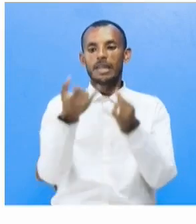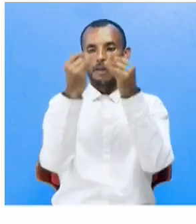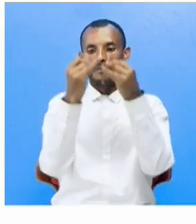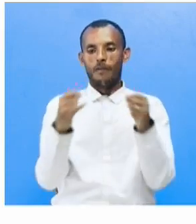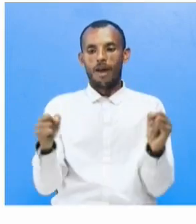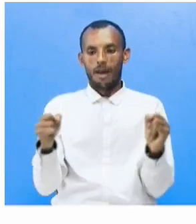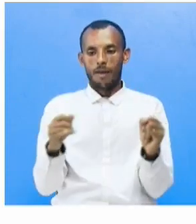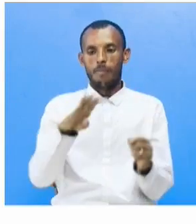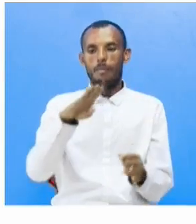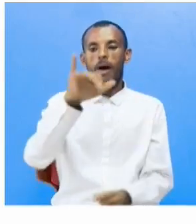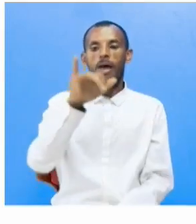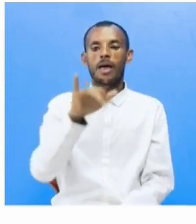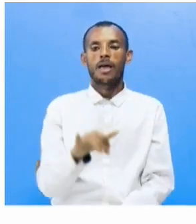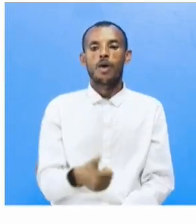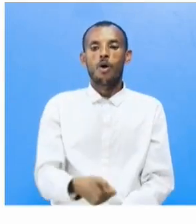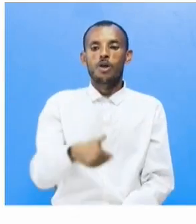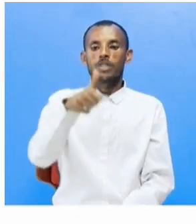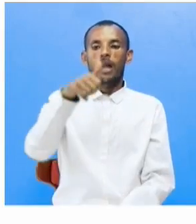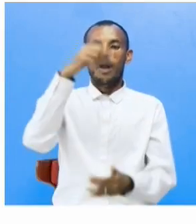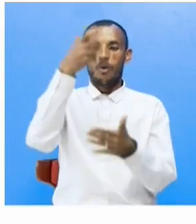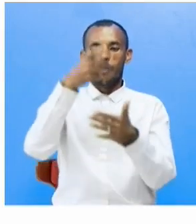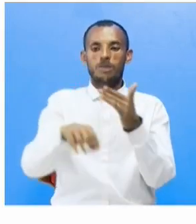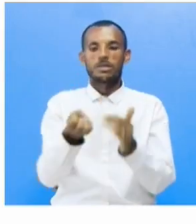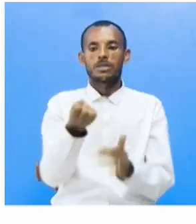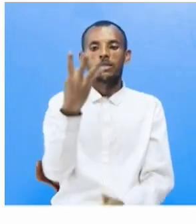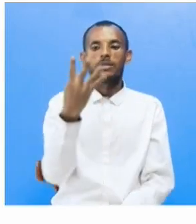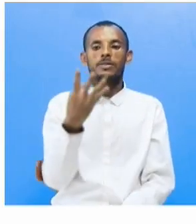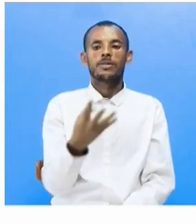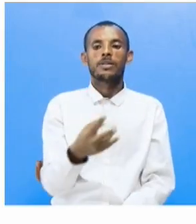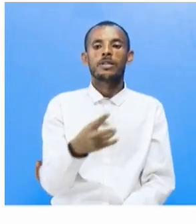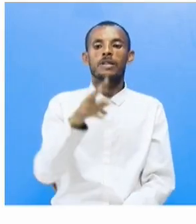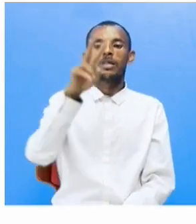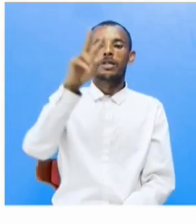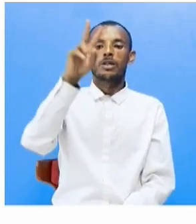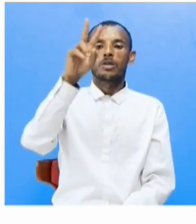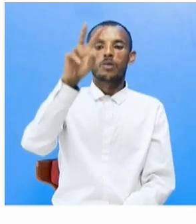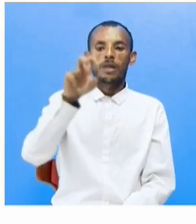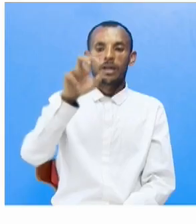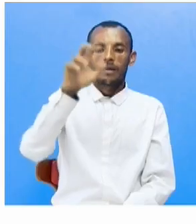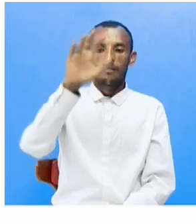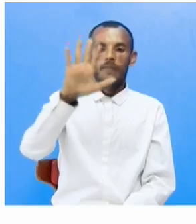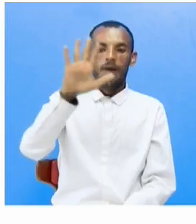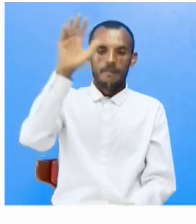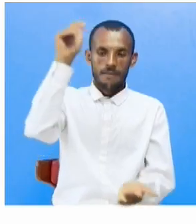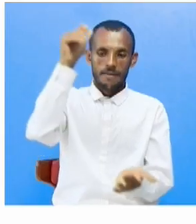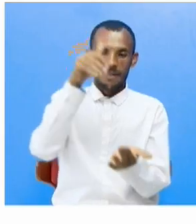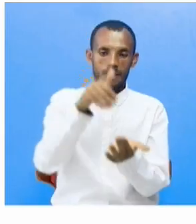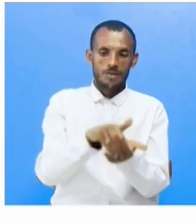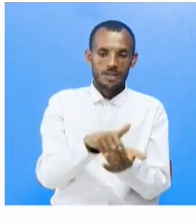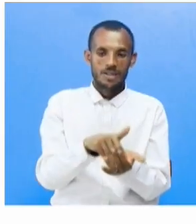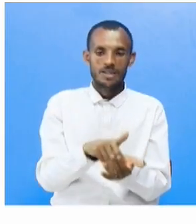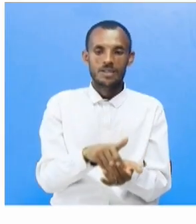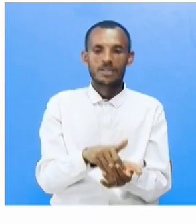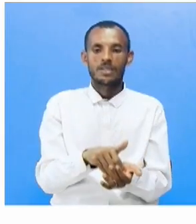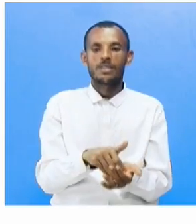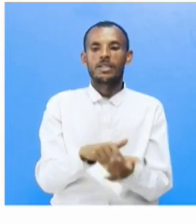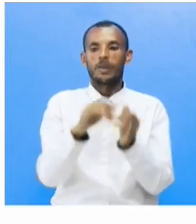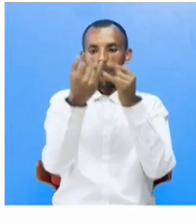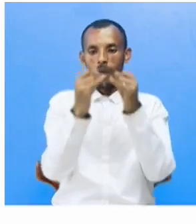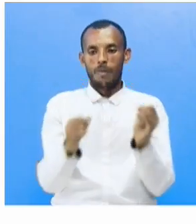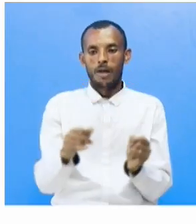by the original cost is how much? It is 25,000. So divided by